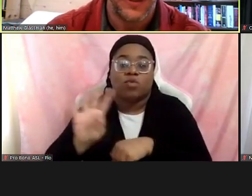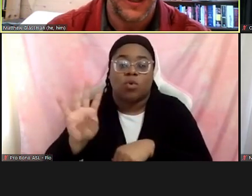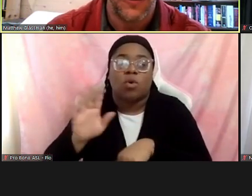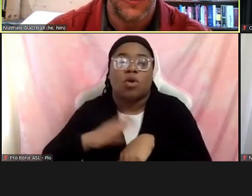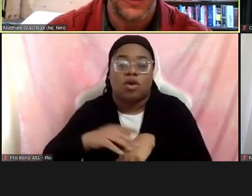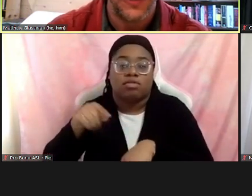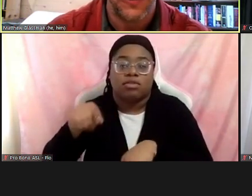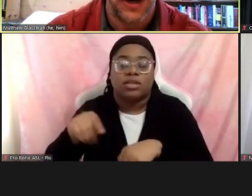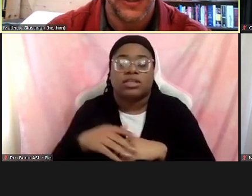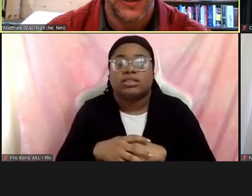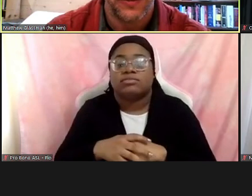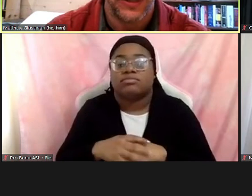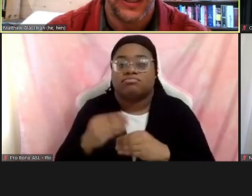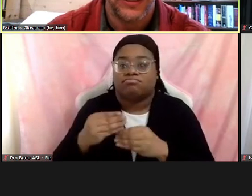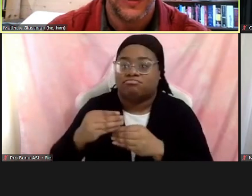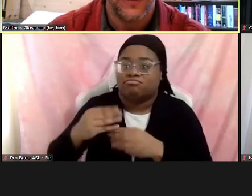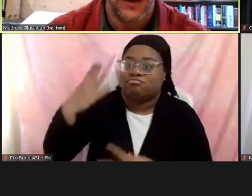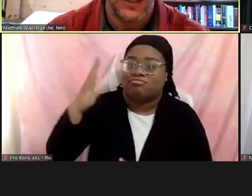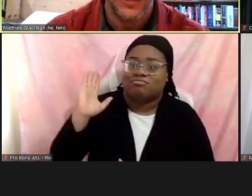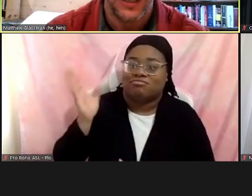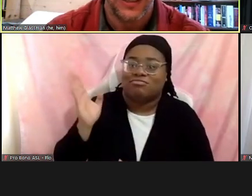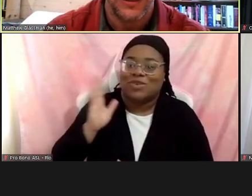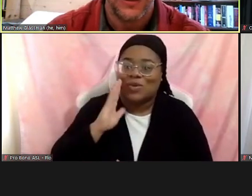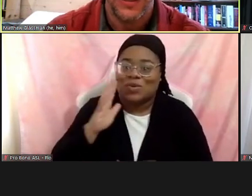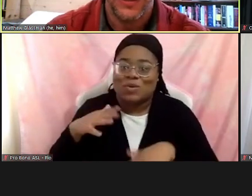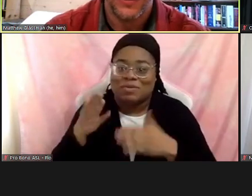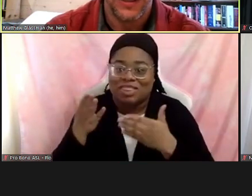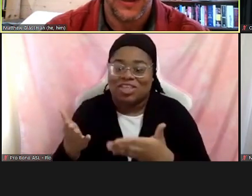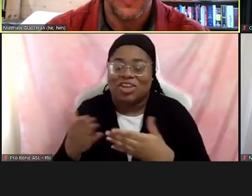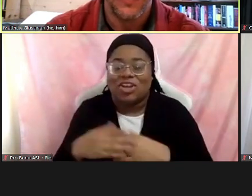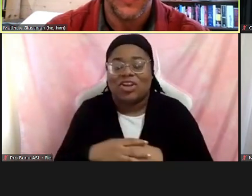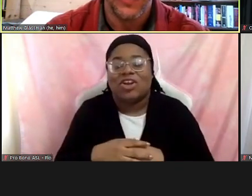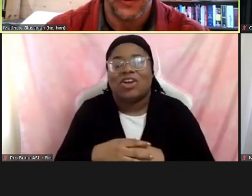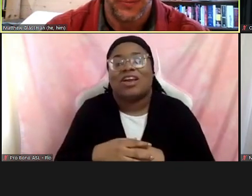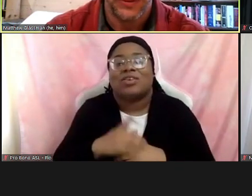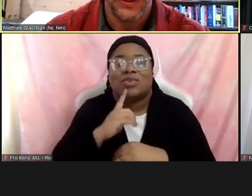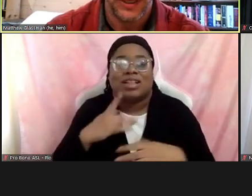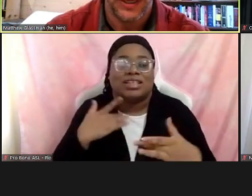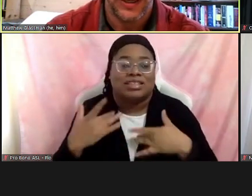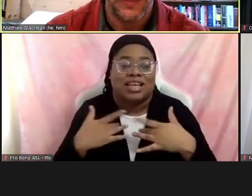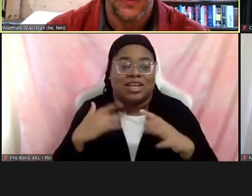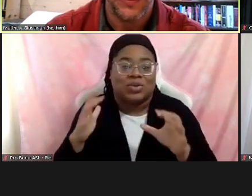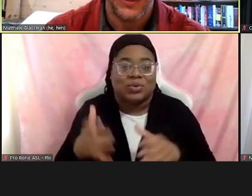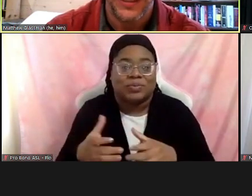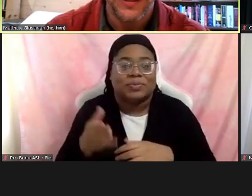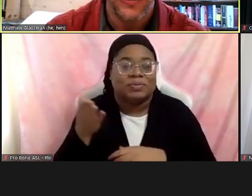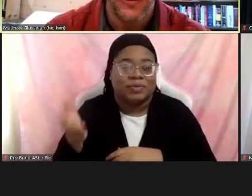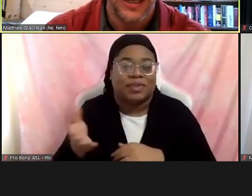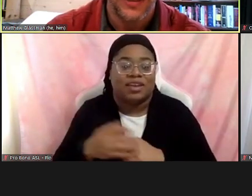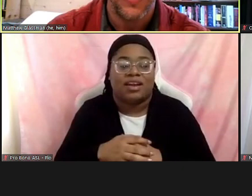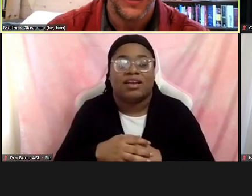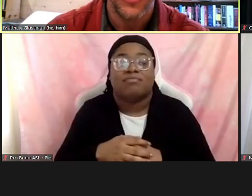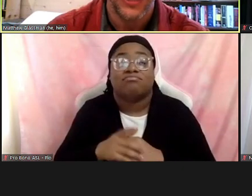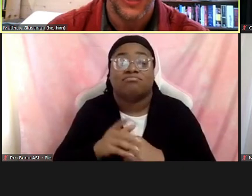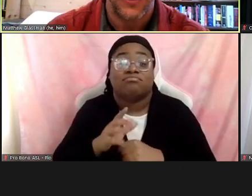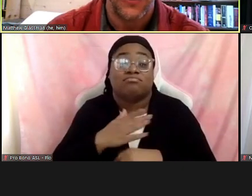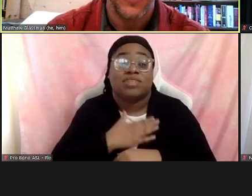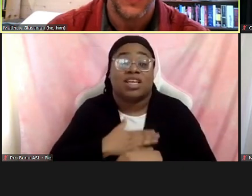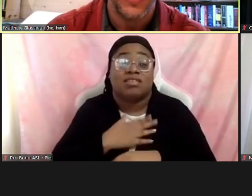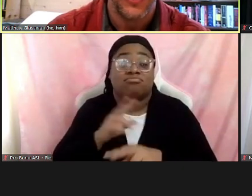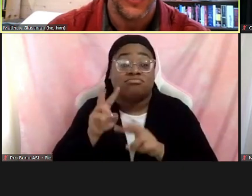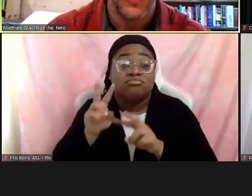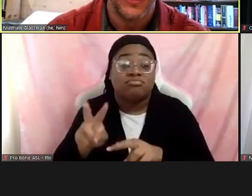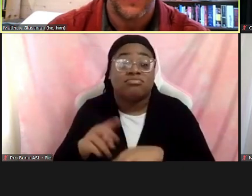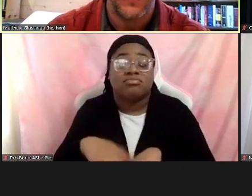people there. I won't go down the roster, but it's a very exciting group. Please tune in, please share all